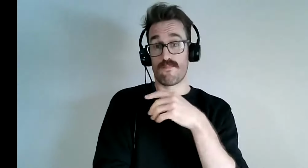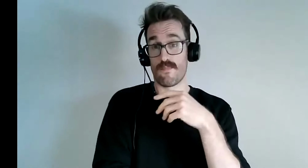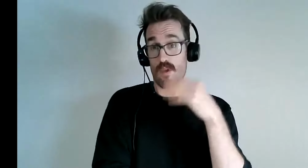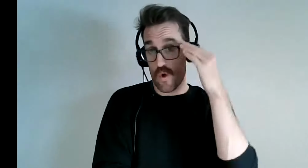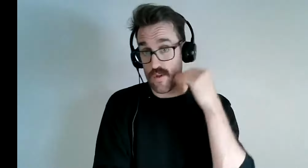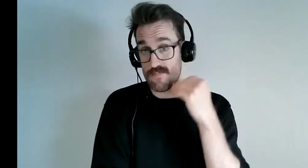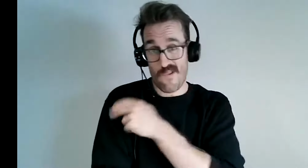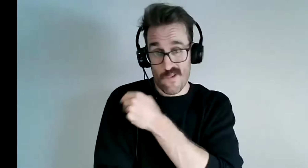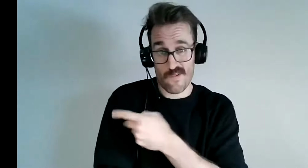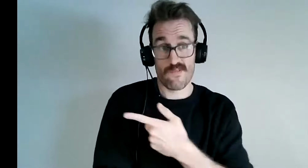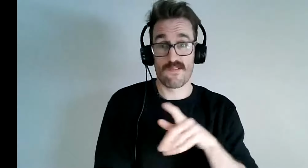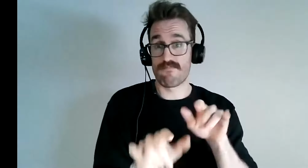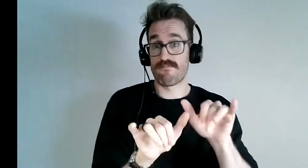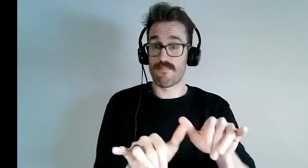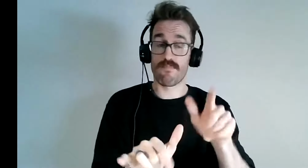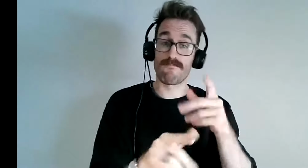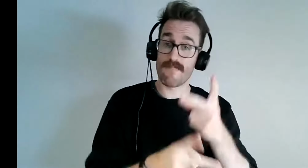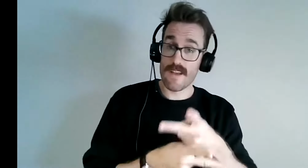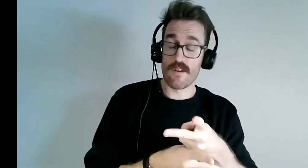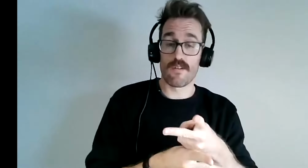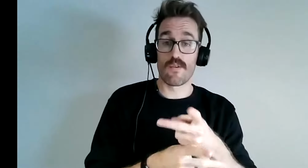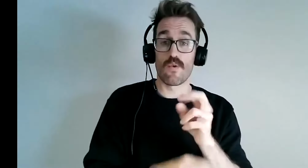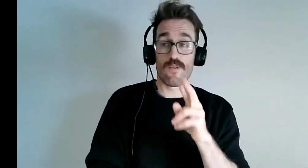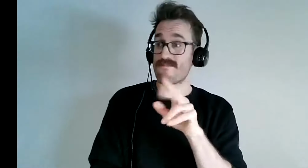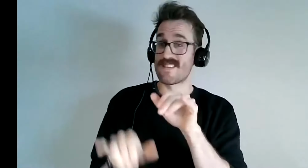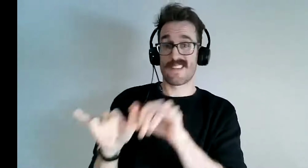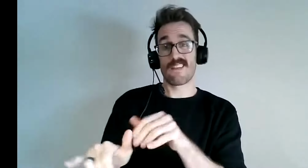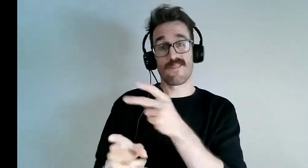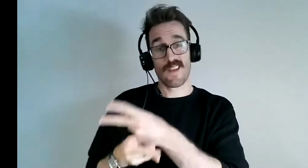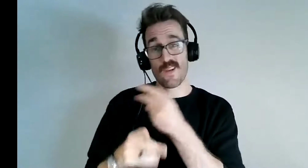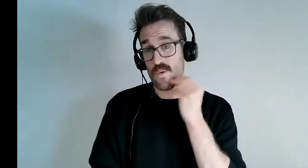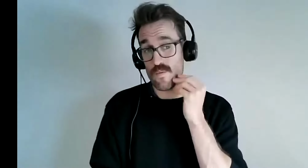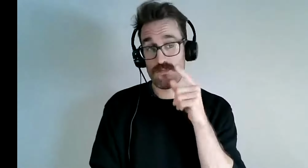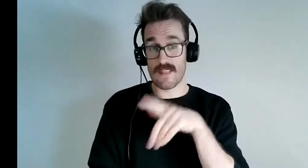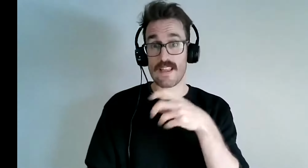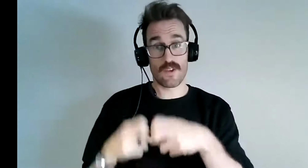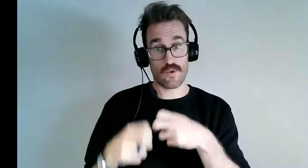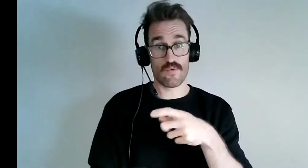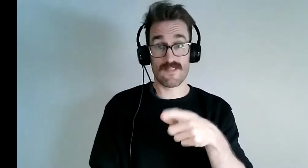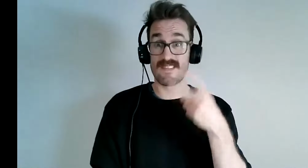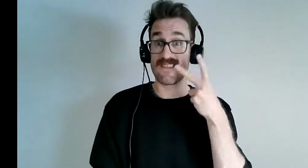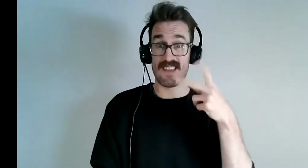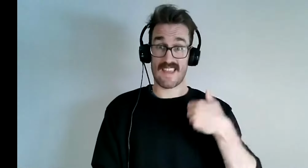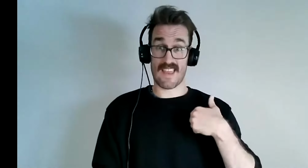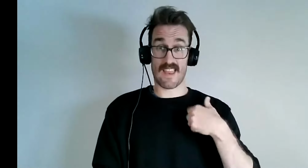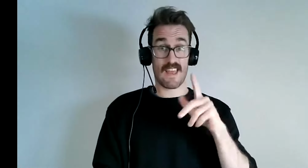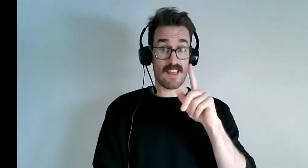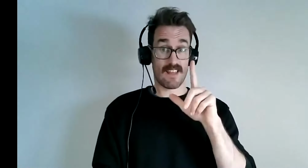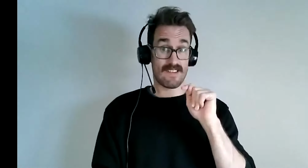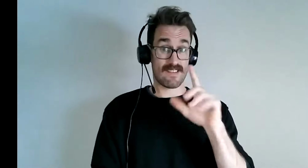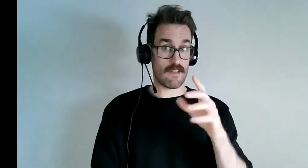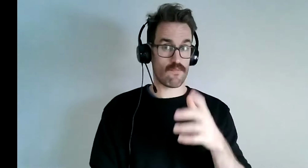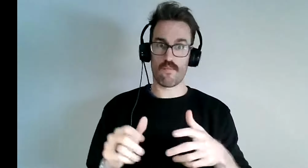had, as I think Margaret pointed out, the dubious distinction of having the worst mortality in long-term care